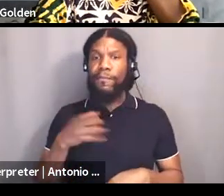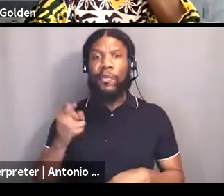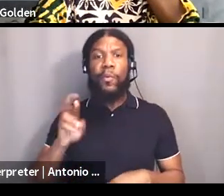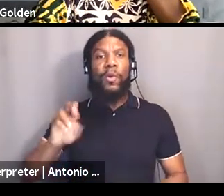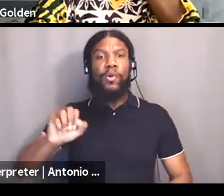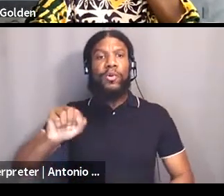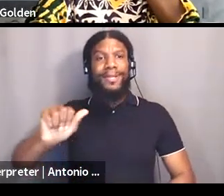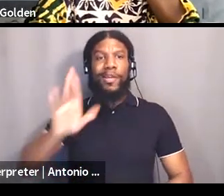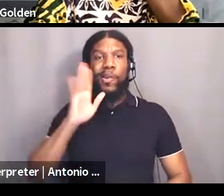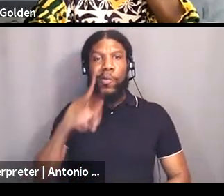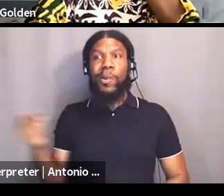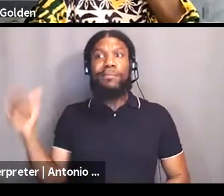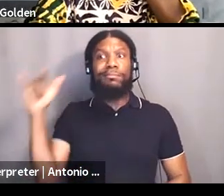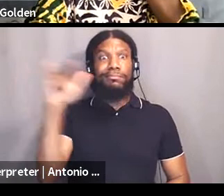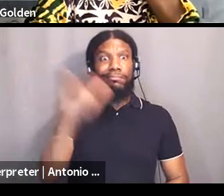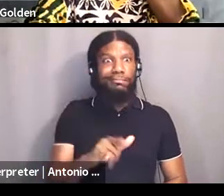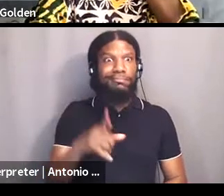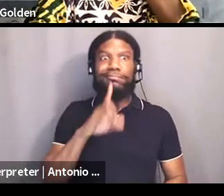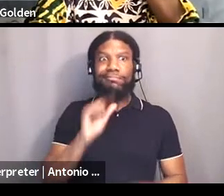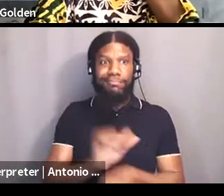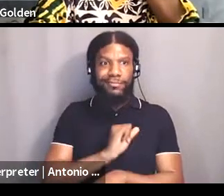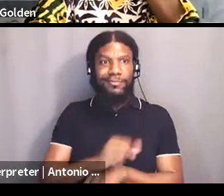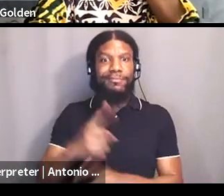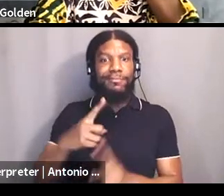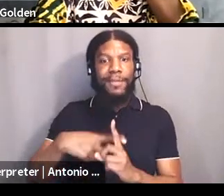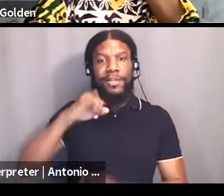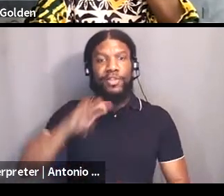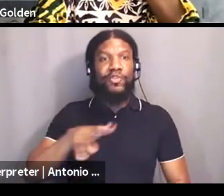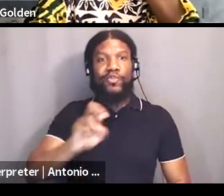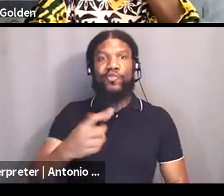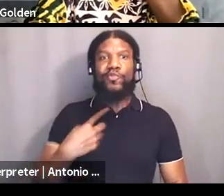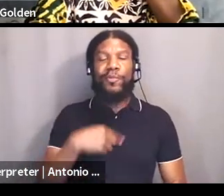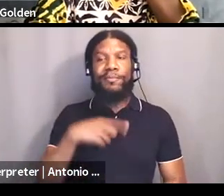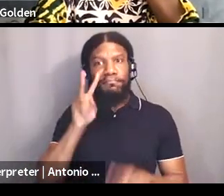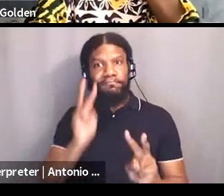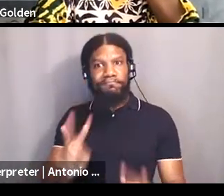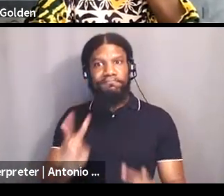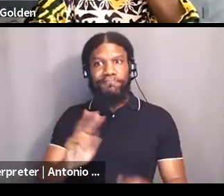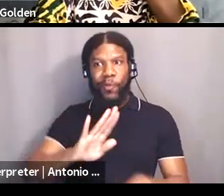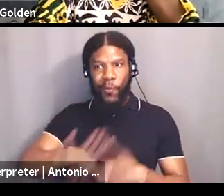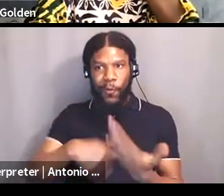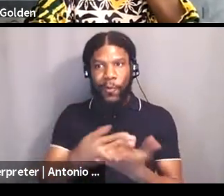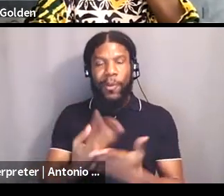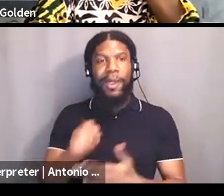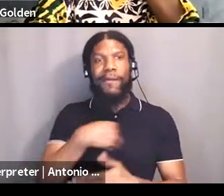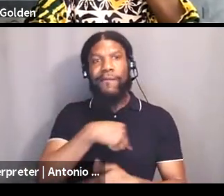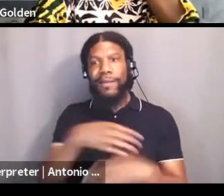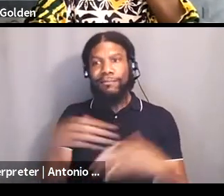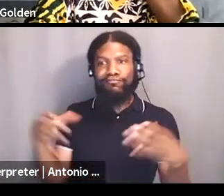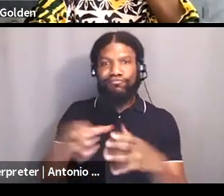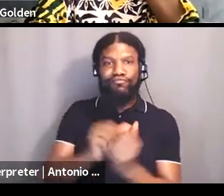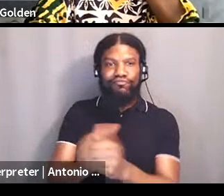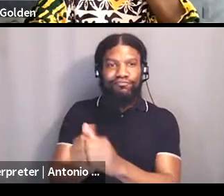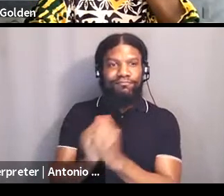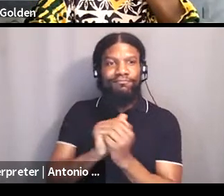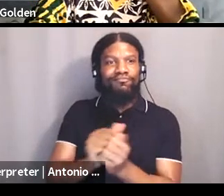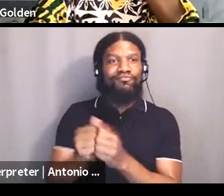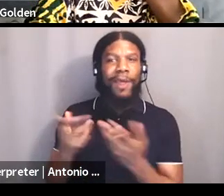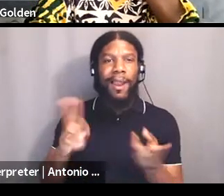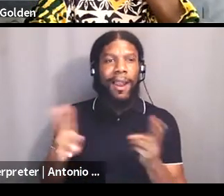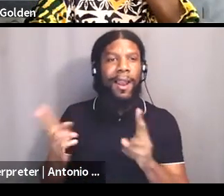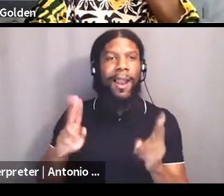here in June, and so we can't wait for all of us to be together, you know, and